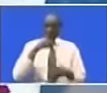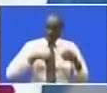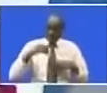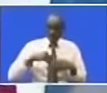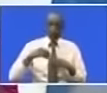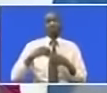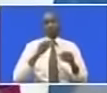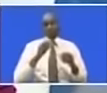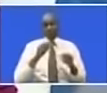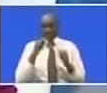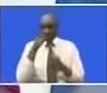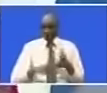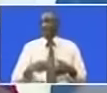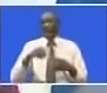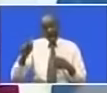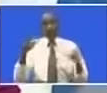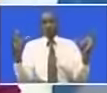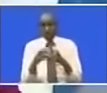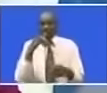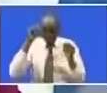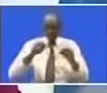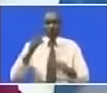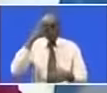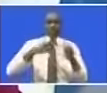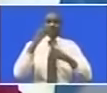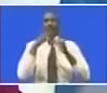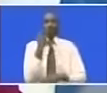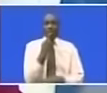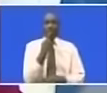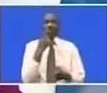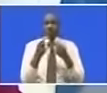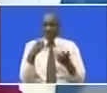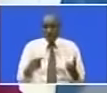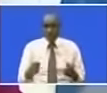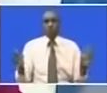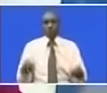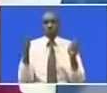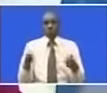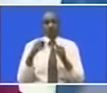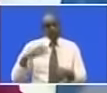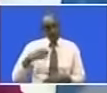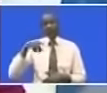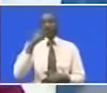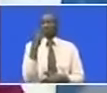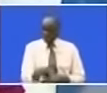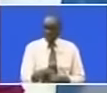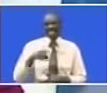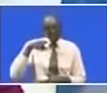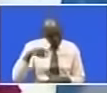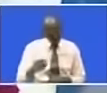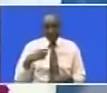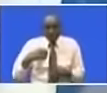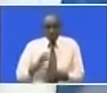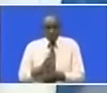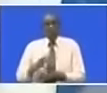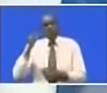claims they can tell the winner even before the count is out. We're talking about the witch doctors, who have apparently been a great attraction